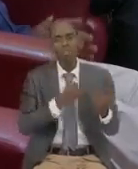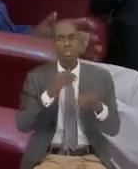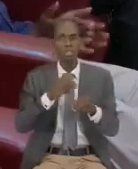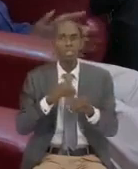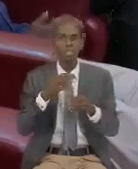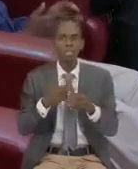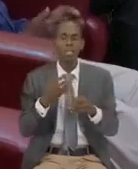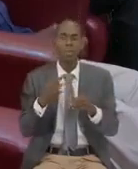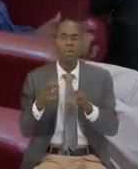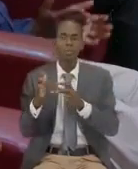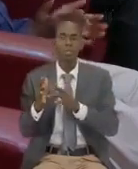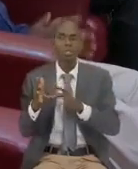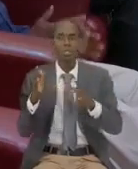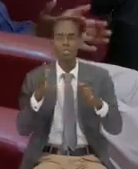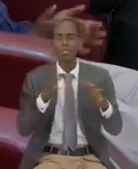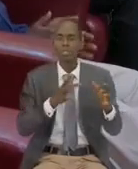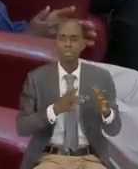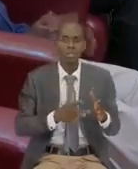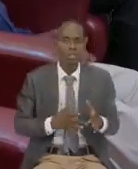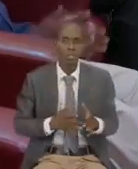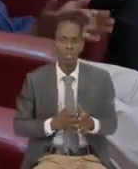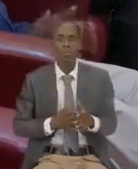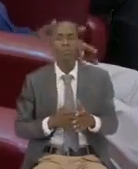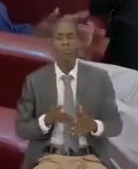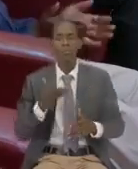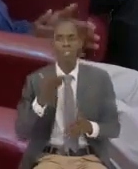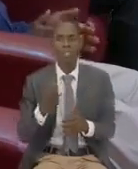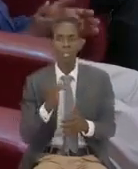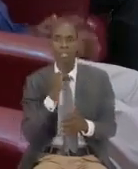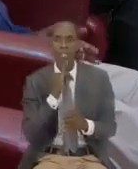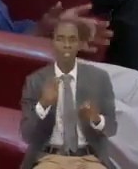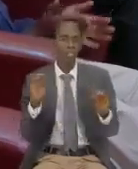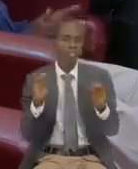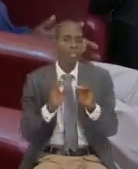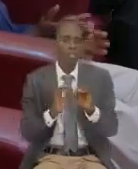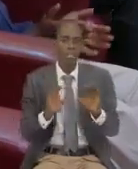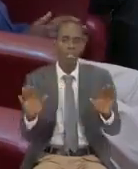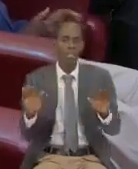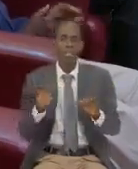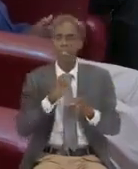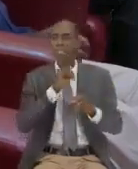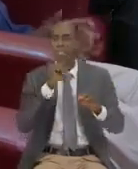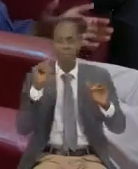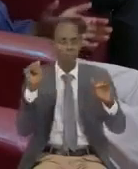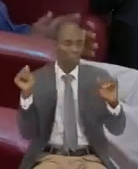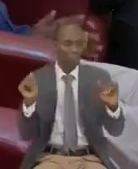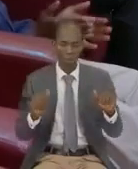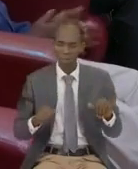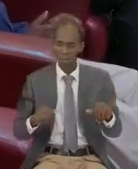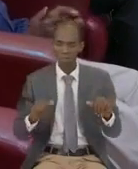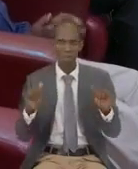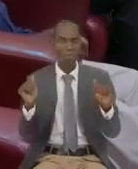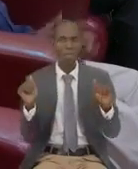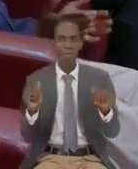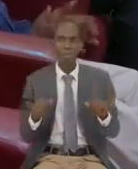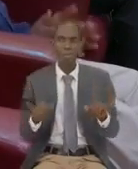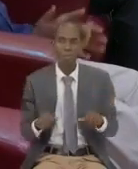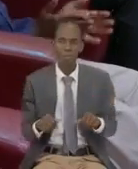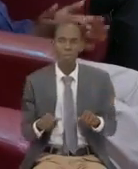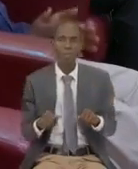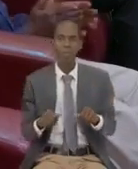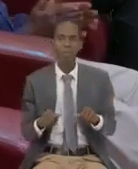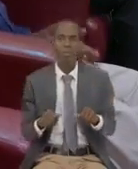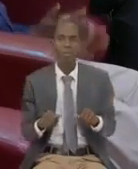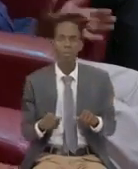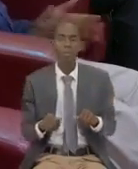comprehensive faith in the name of Jesus, there is nothing impossible,